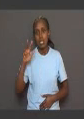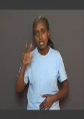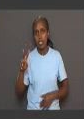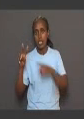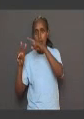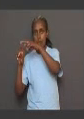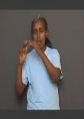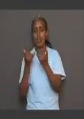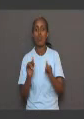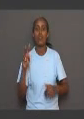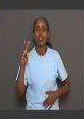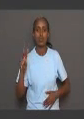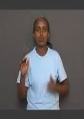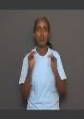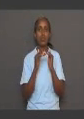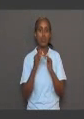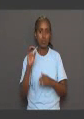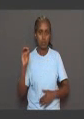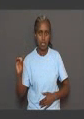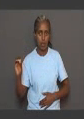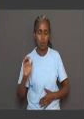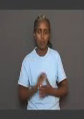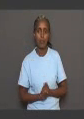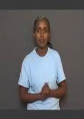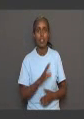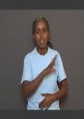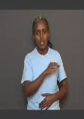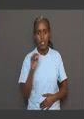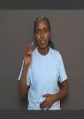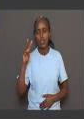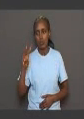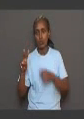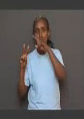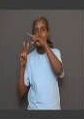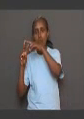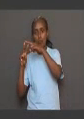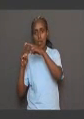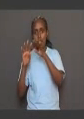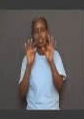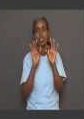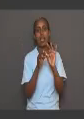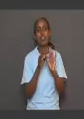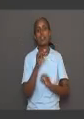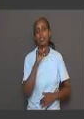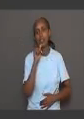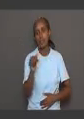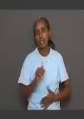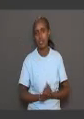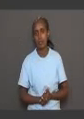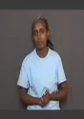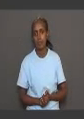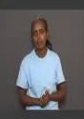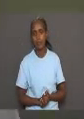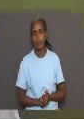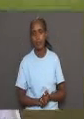Of 3 pi over 2 is 0. And of 2 pi is undefined.